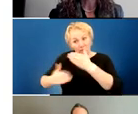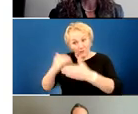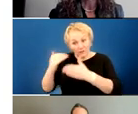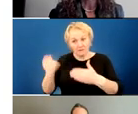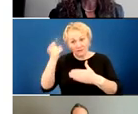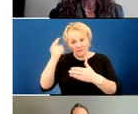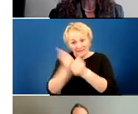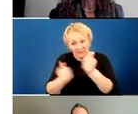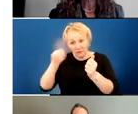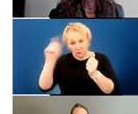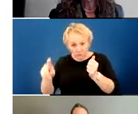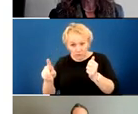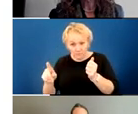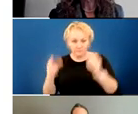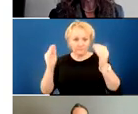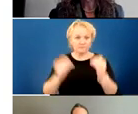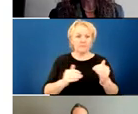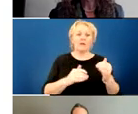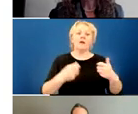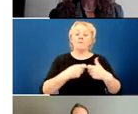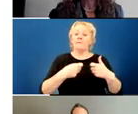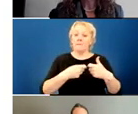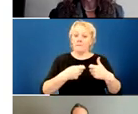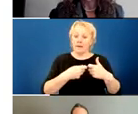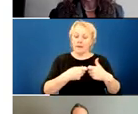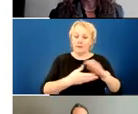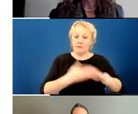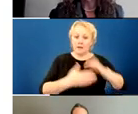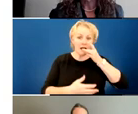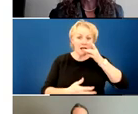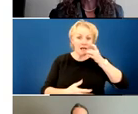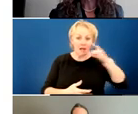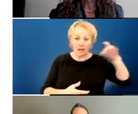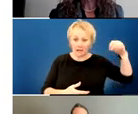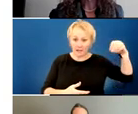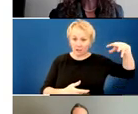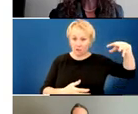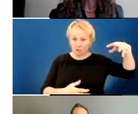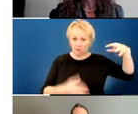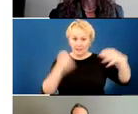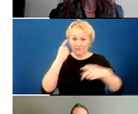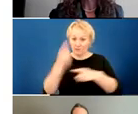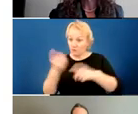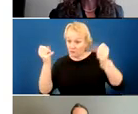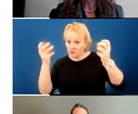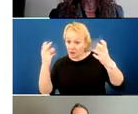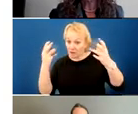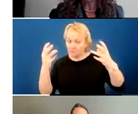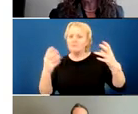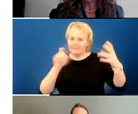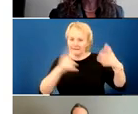questions. Battery operated lantern. So that if you do use American Sign Language, that you would be